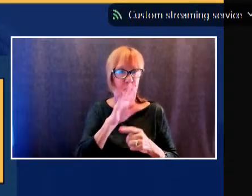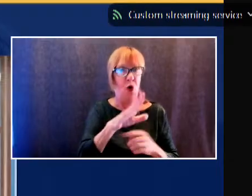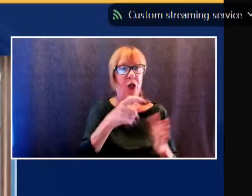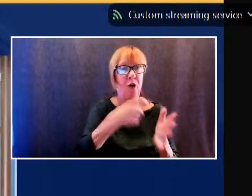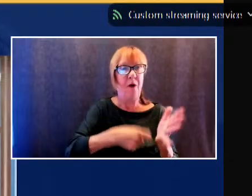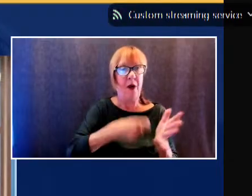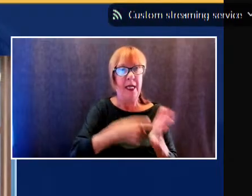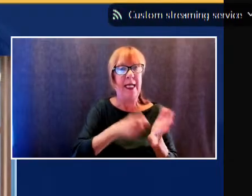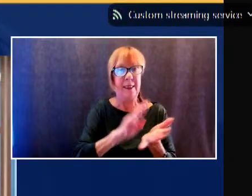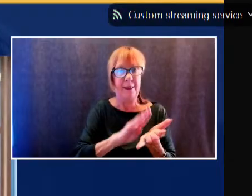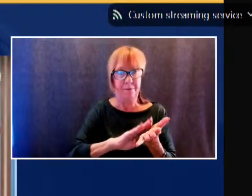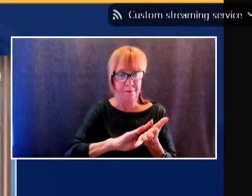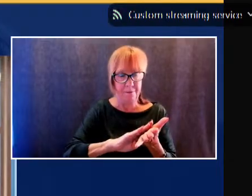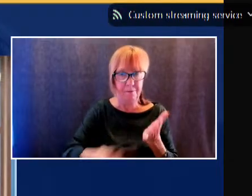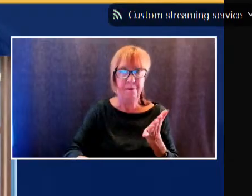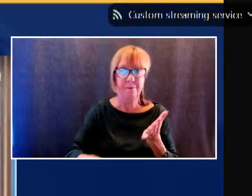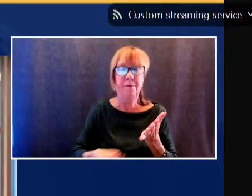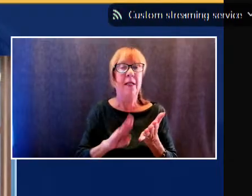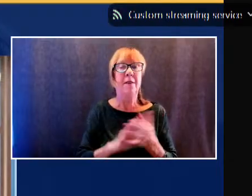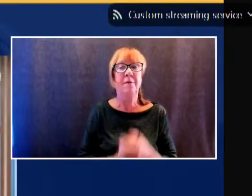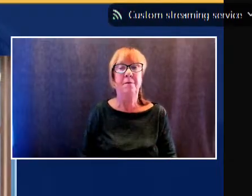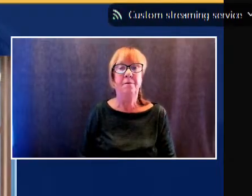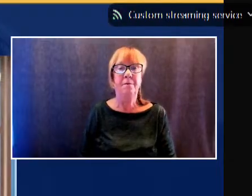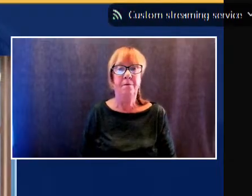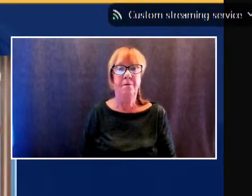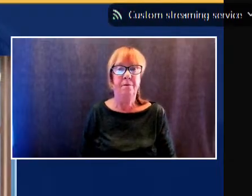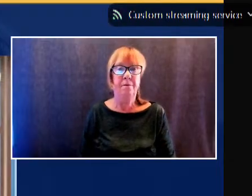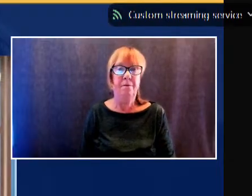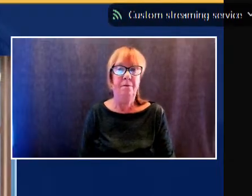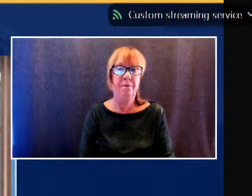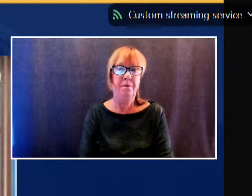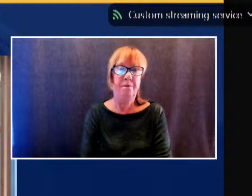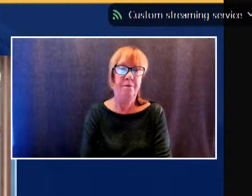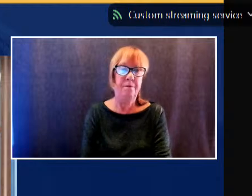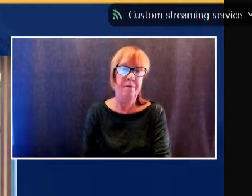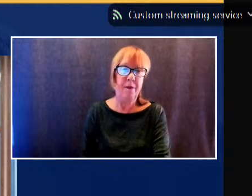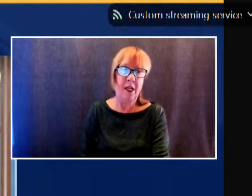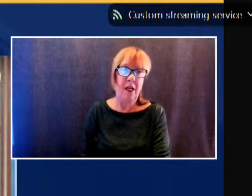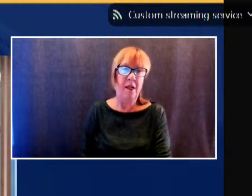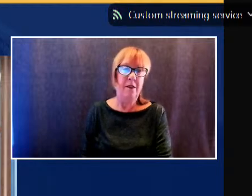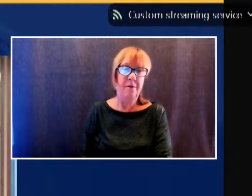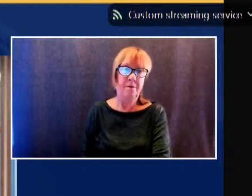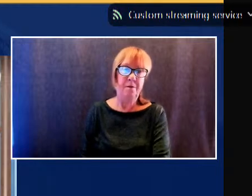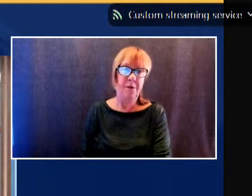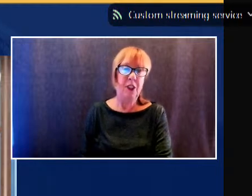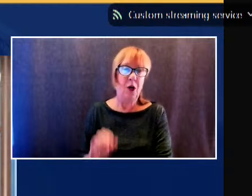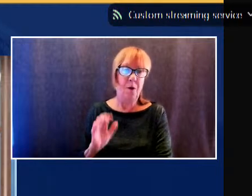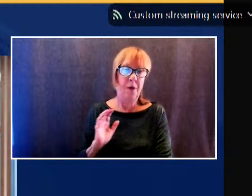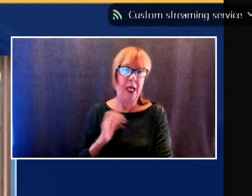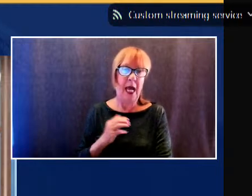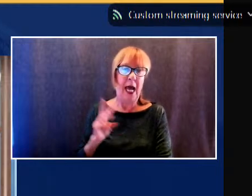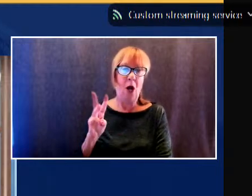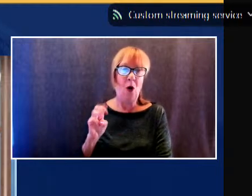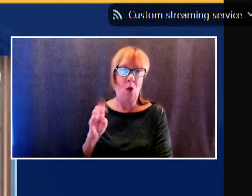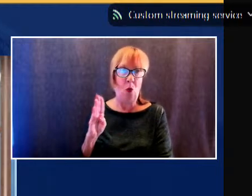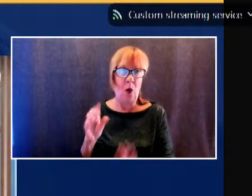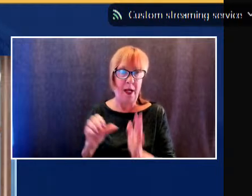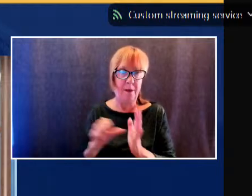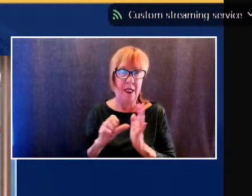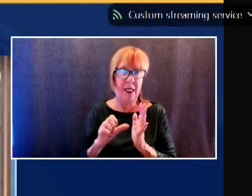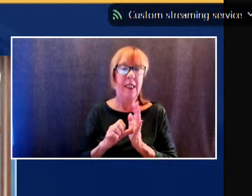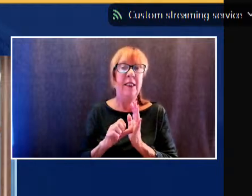next slide, please. So we did post on our recovery.lacounty.gov rebuilding site